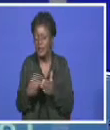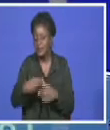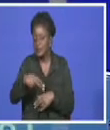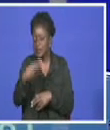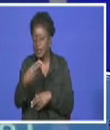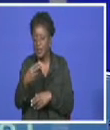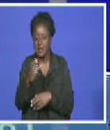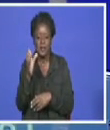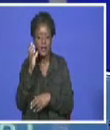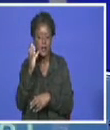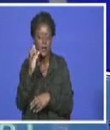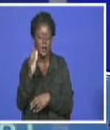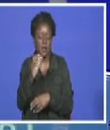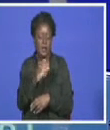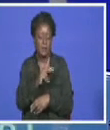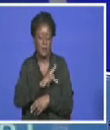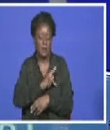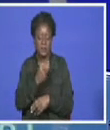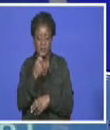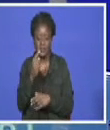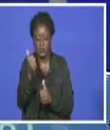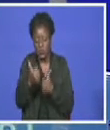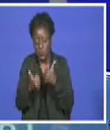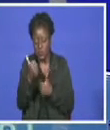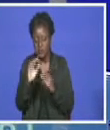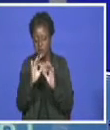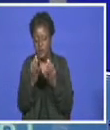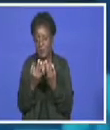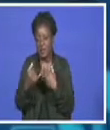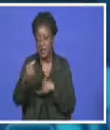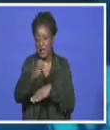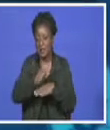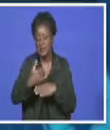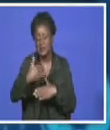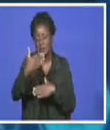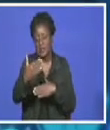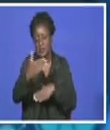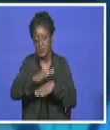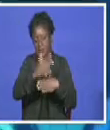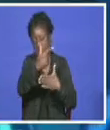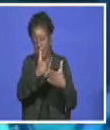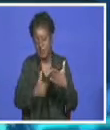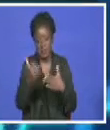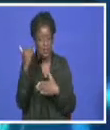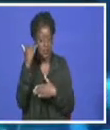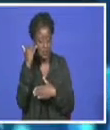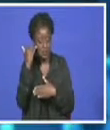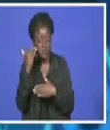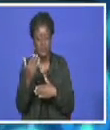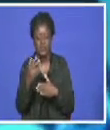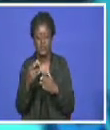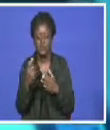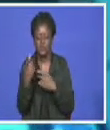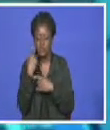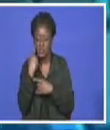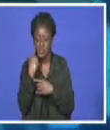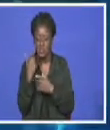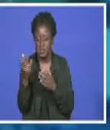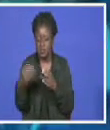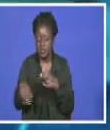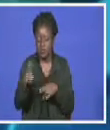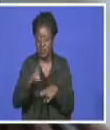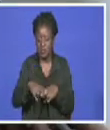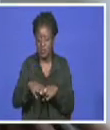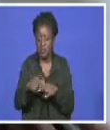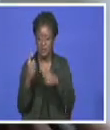us which family islands are next on the list. Acknowledging the recent increases of positive COVID cases in the